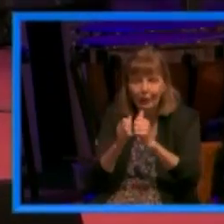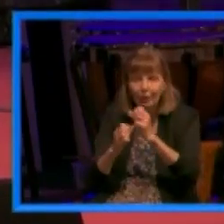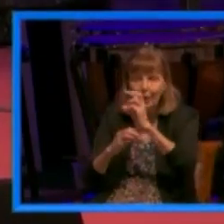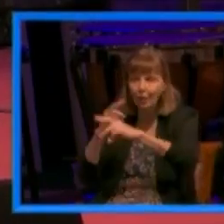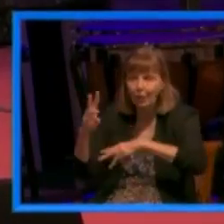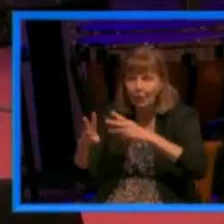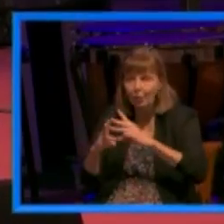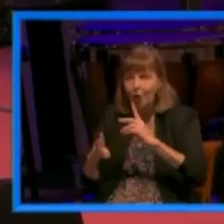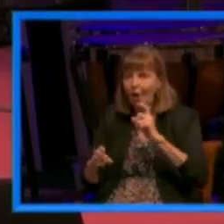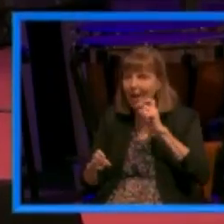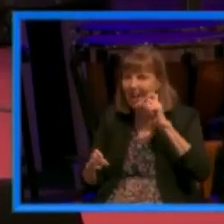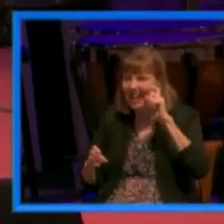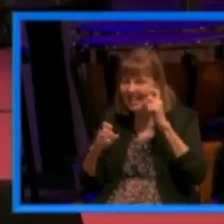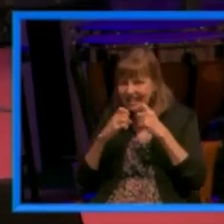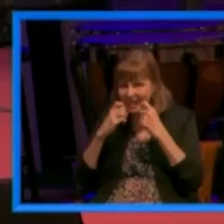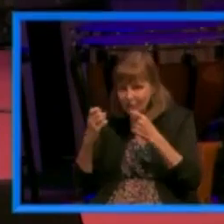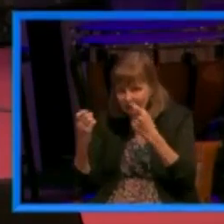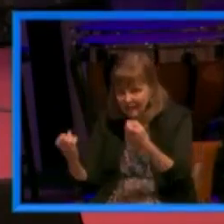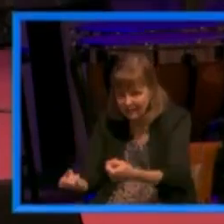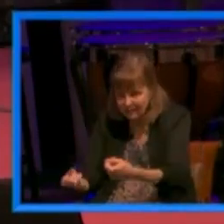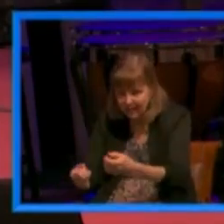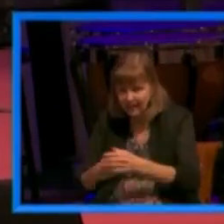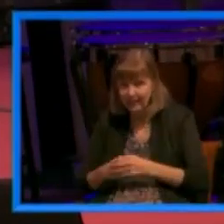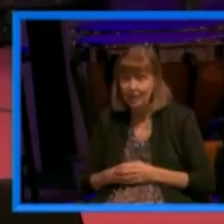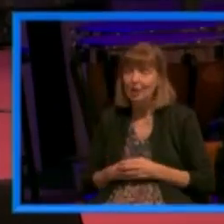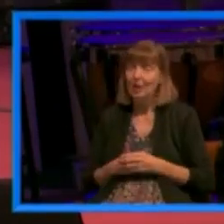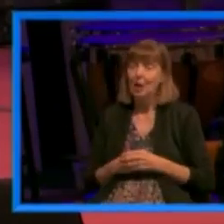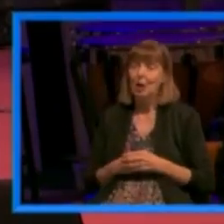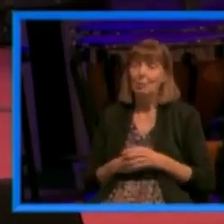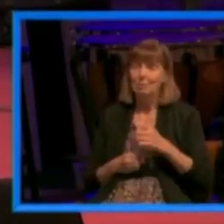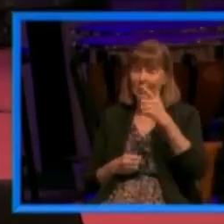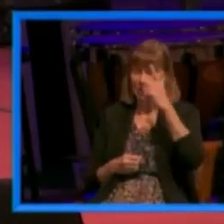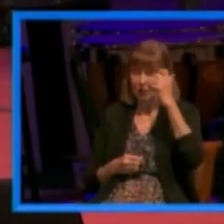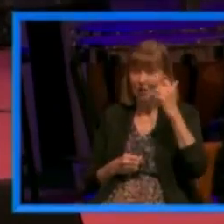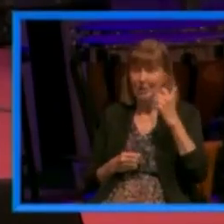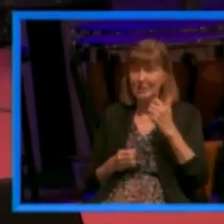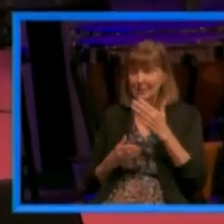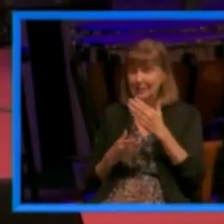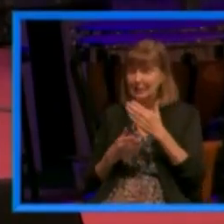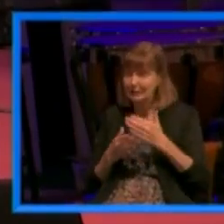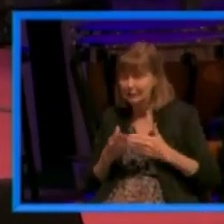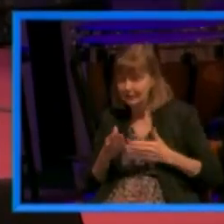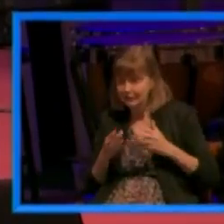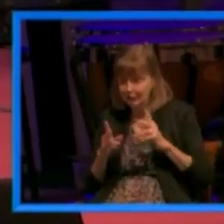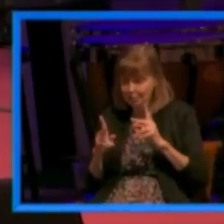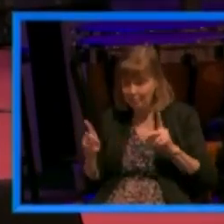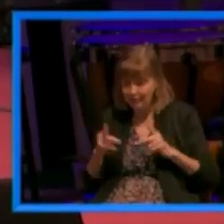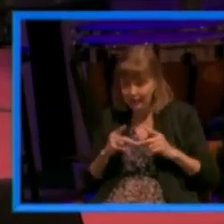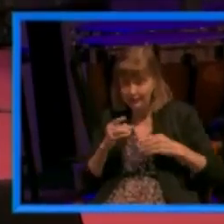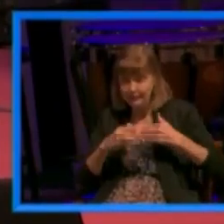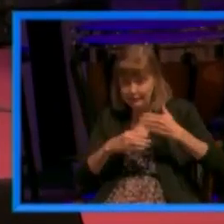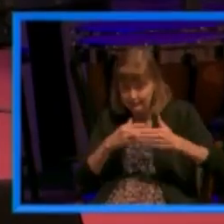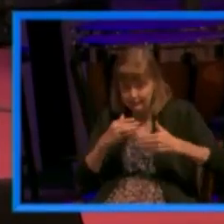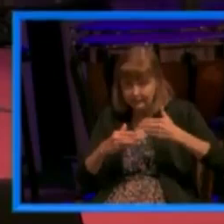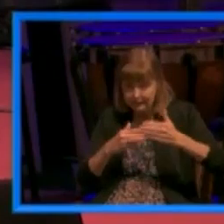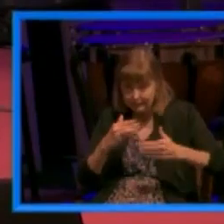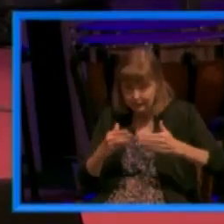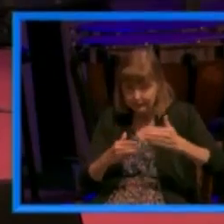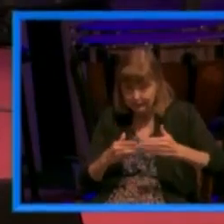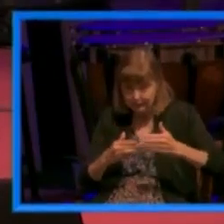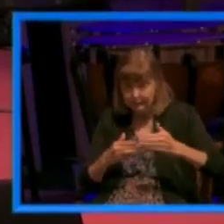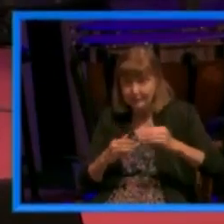sisters, is that somewhere along the way, they started thinking they could redefine what God has already called